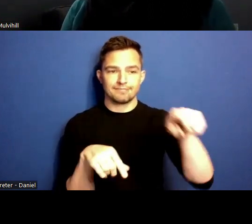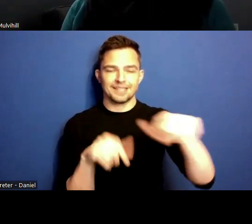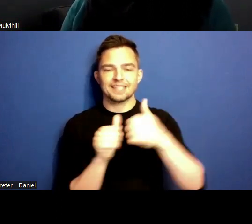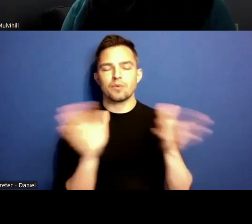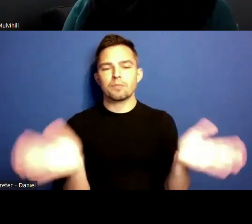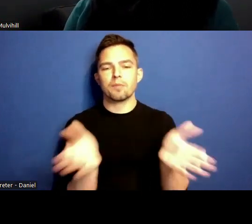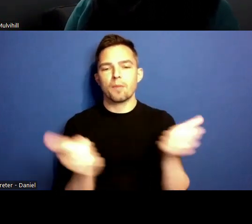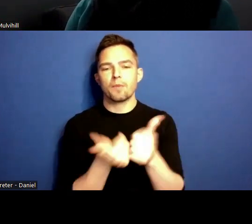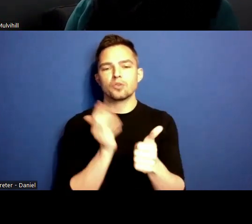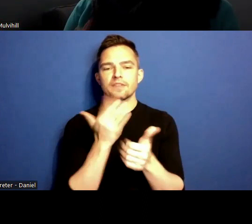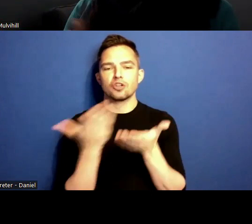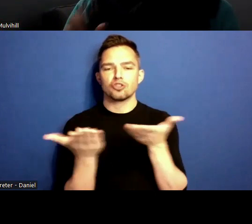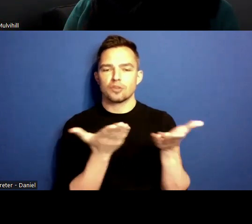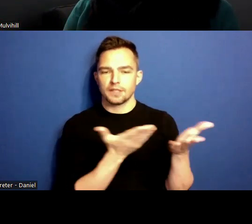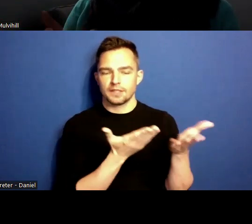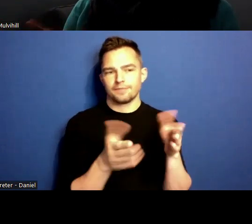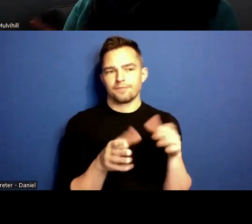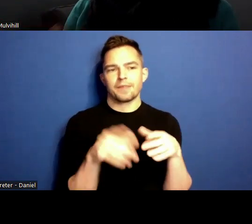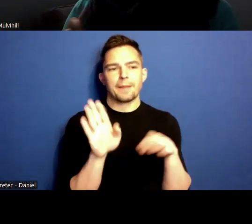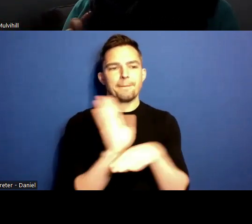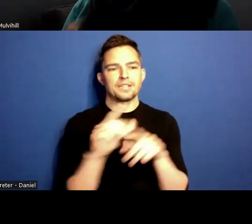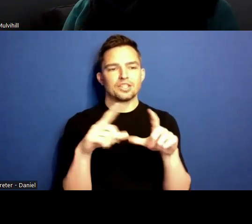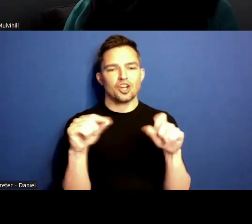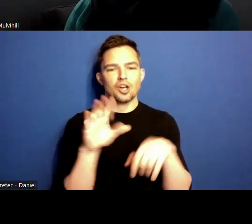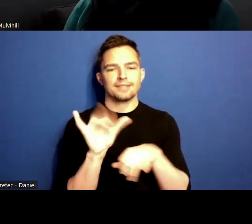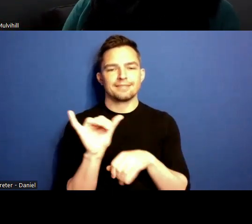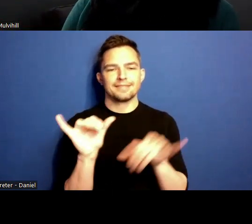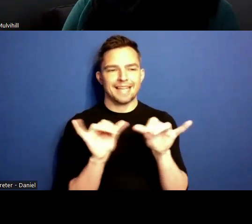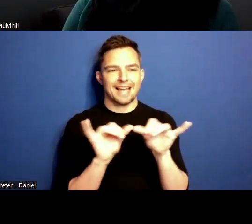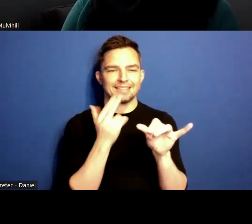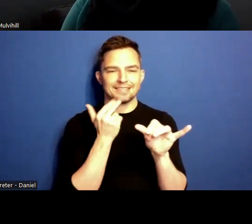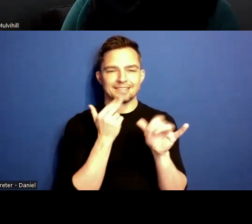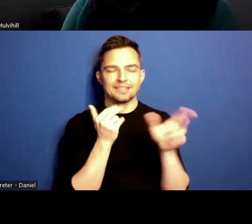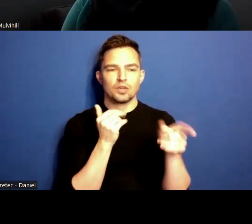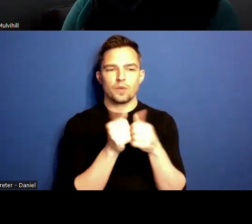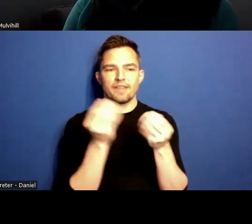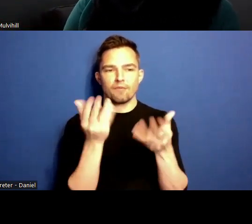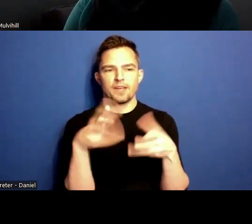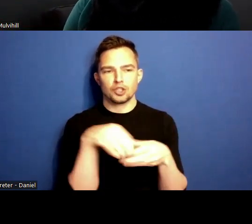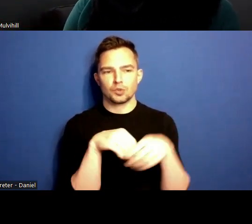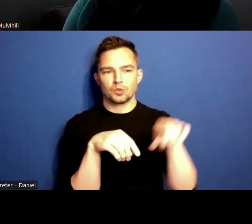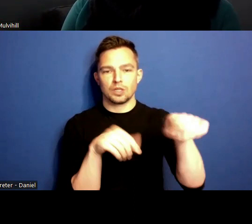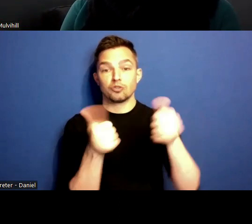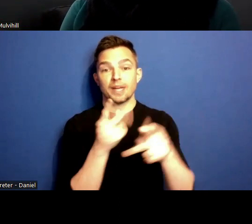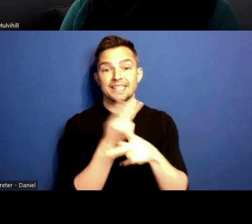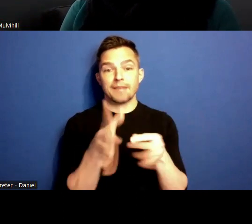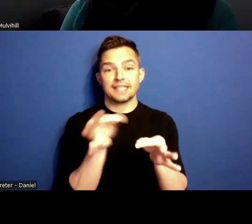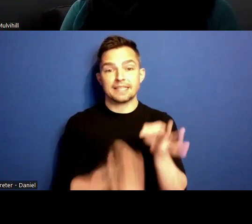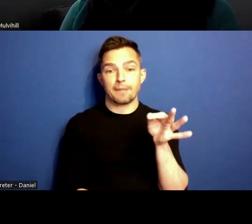of our services, is essentially these business card sized little cards with information, trying to keep it